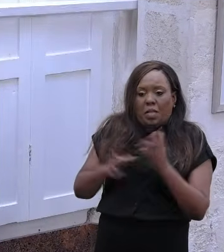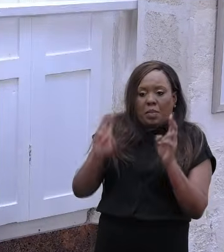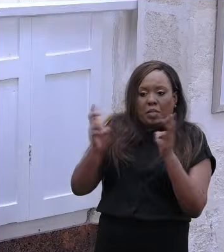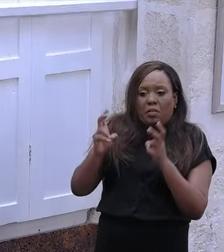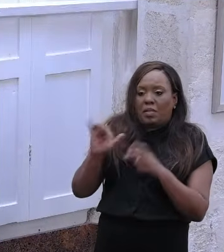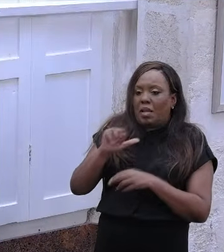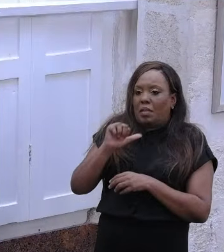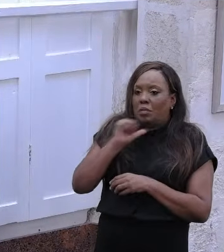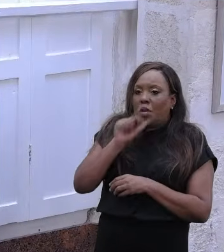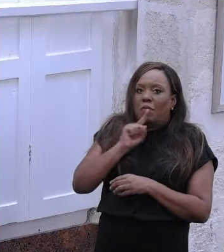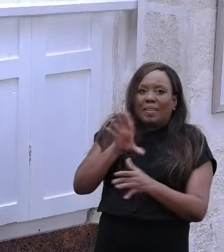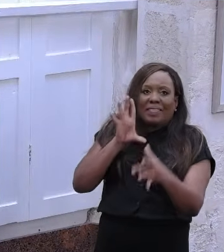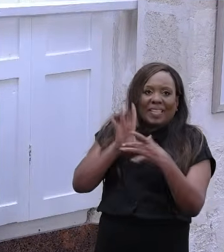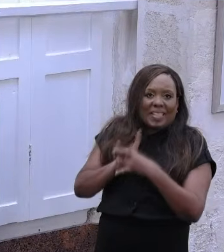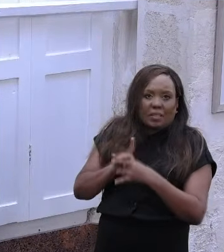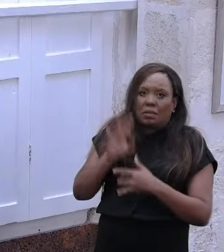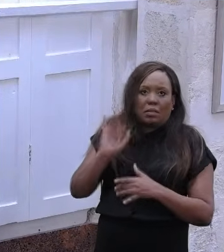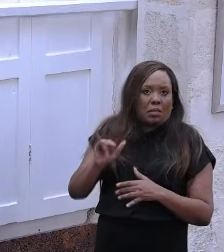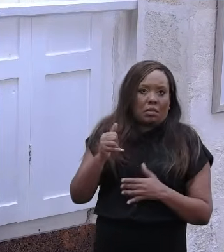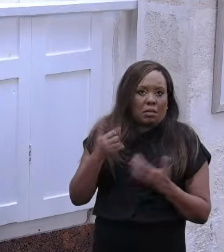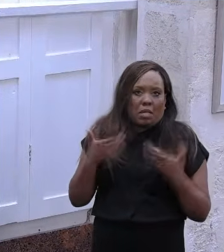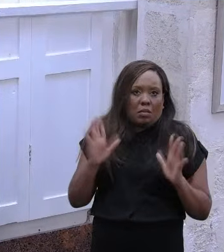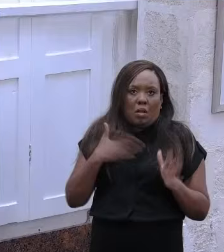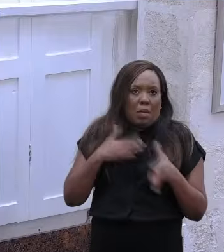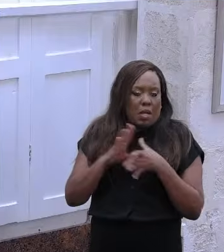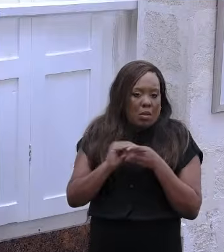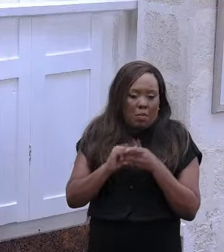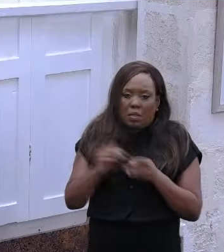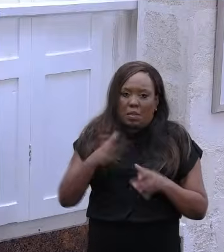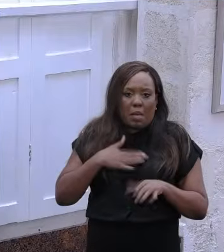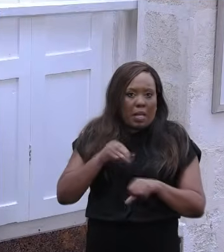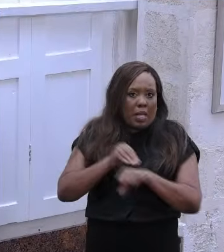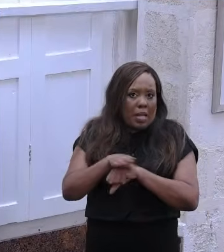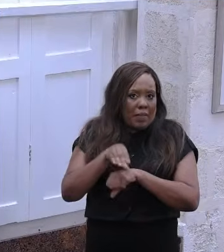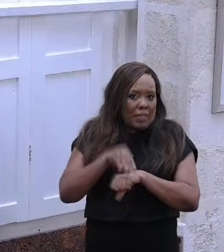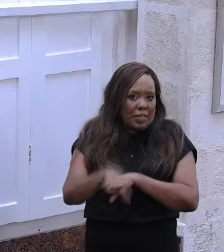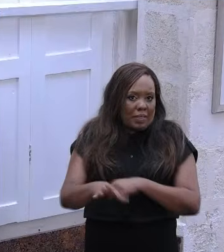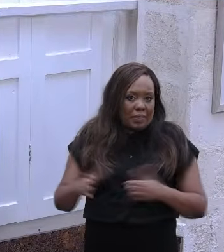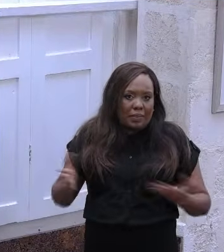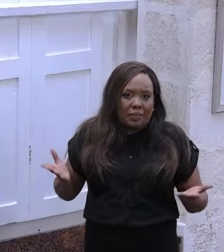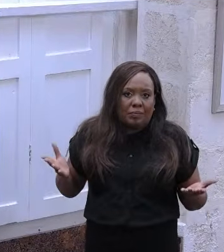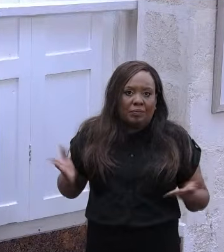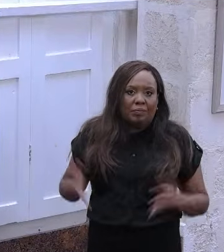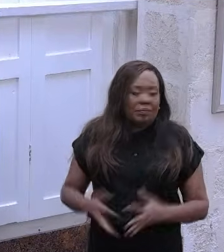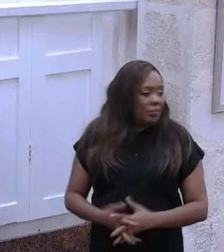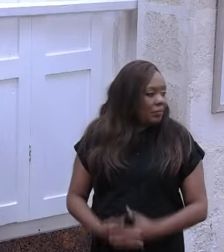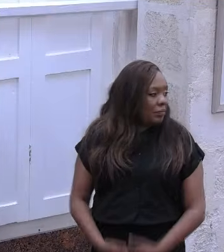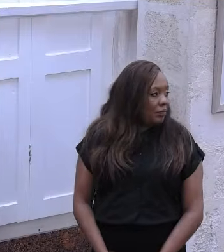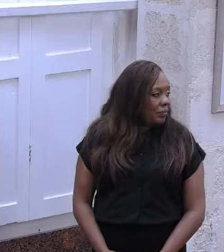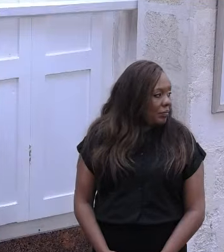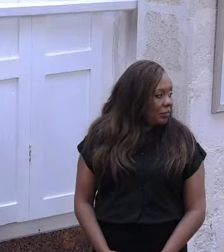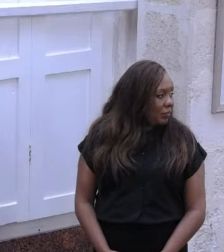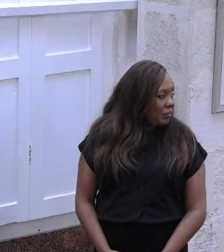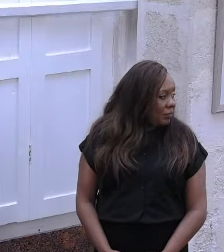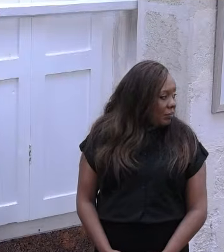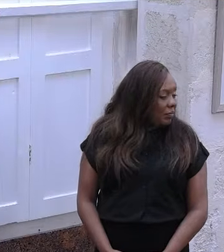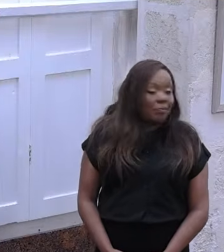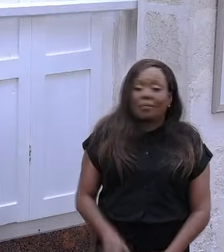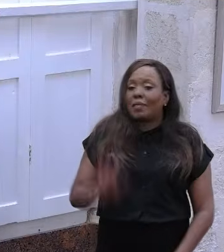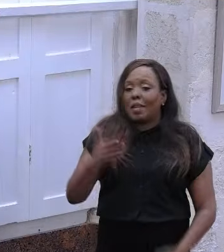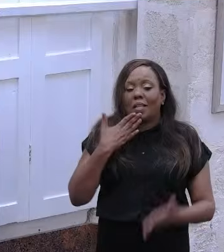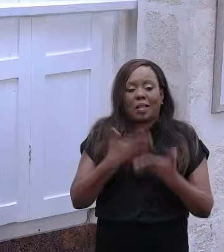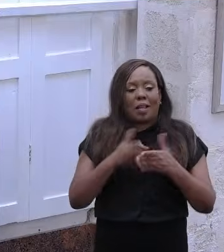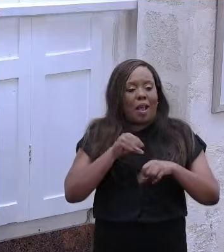comment and advice. Justice, we have heard you. Thank you. We have heard you. Good advice as